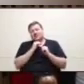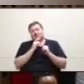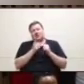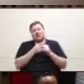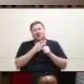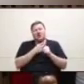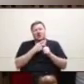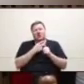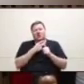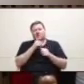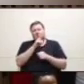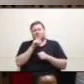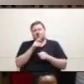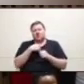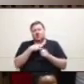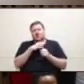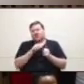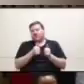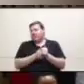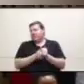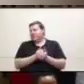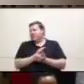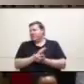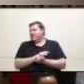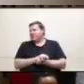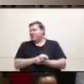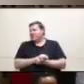follow-up all Thank you. once.